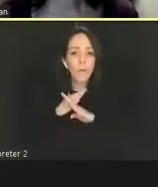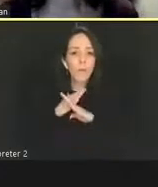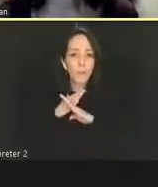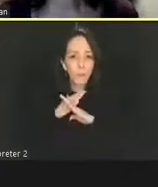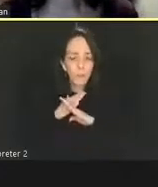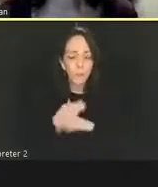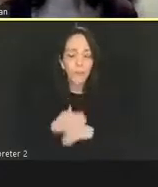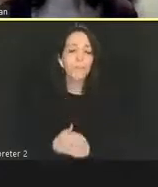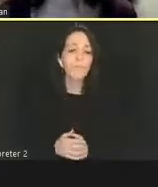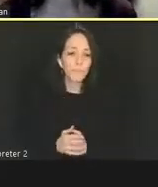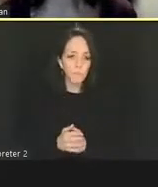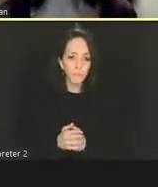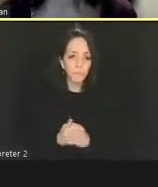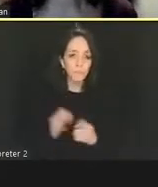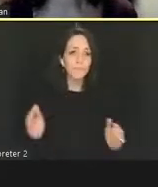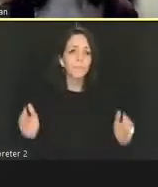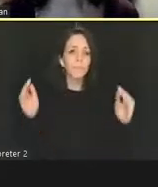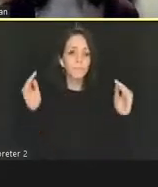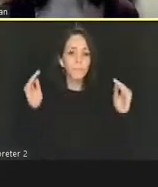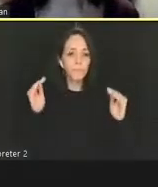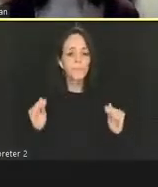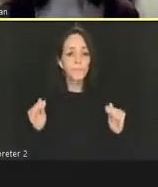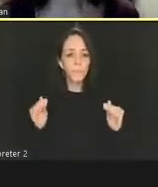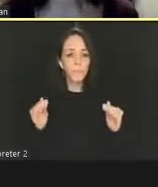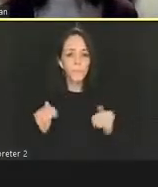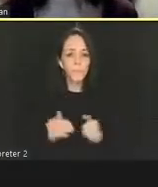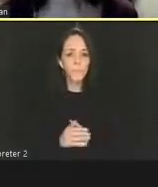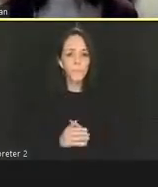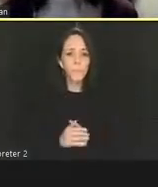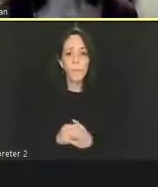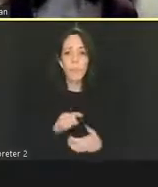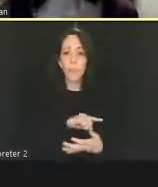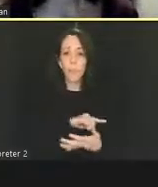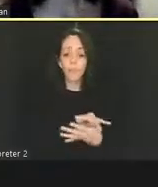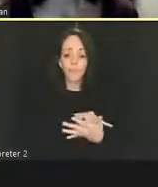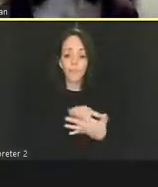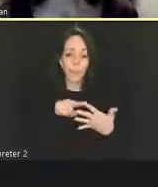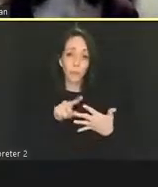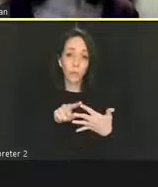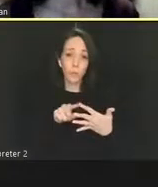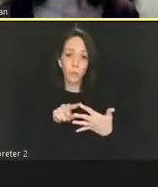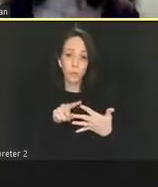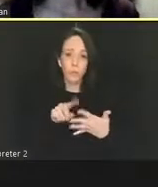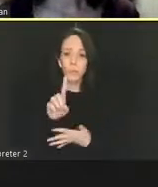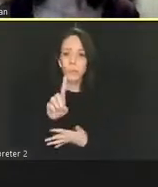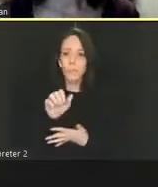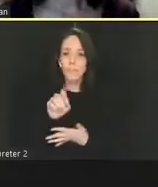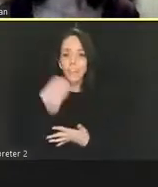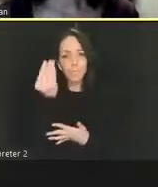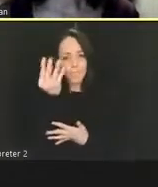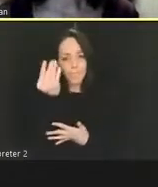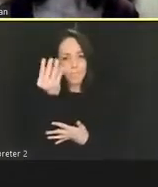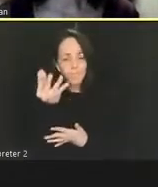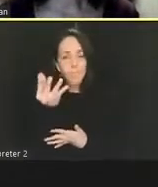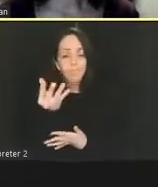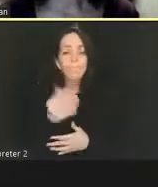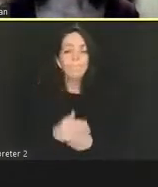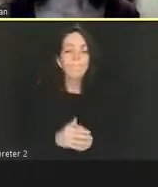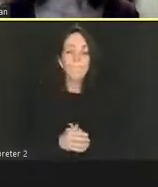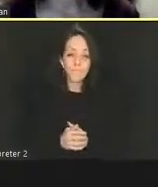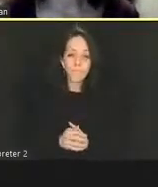The second strategy is looking at data. And that means we need to be able